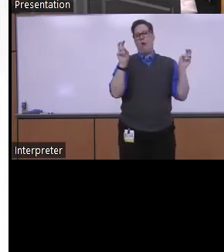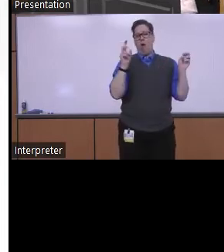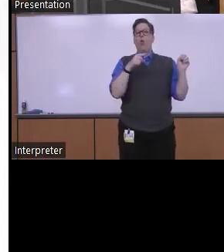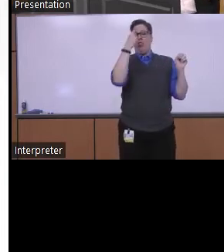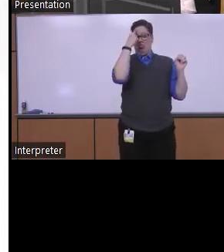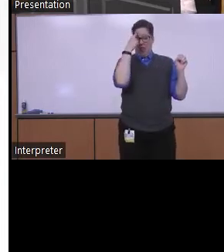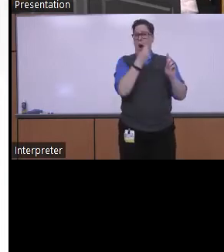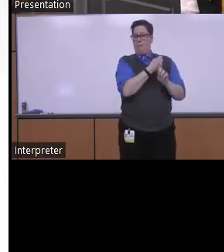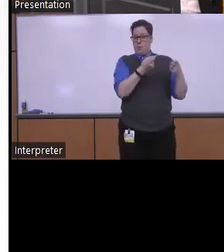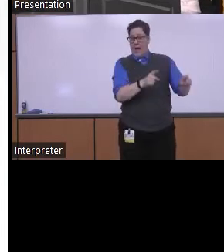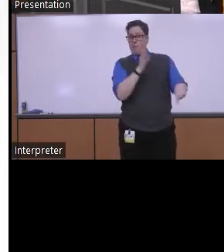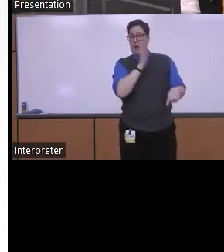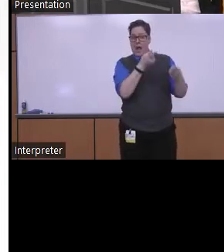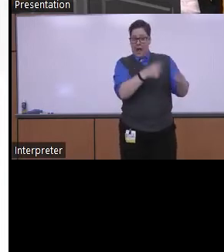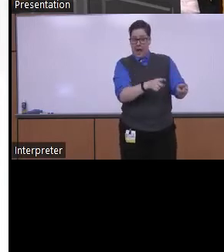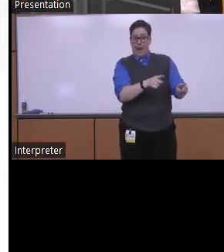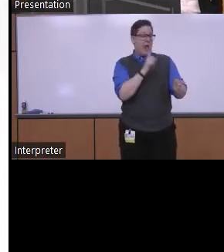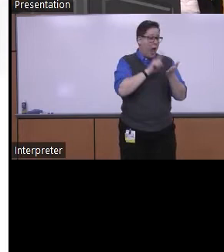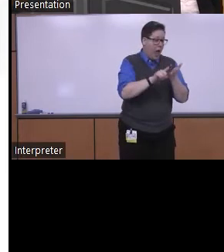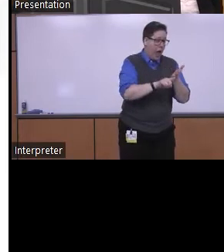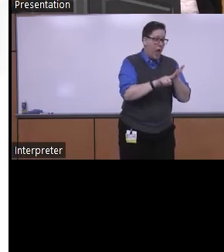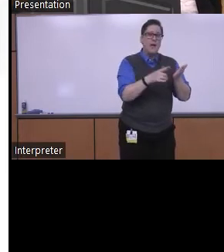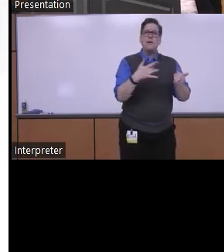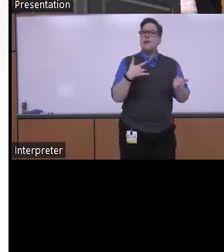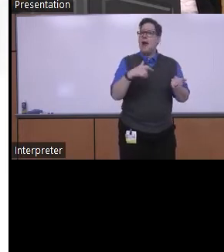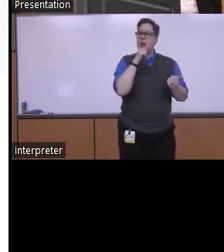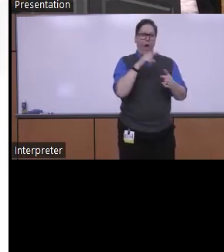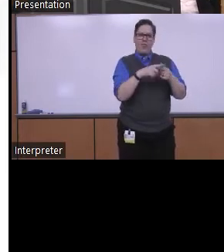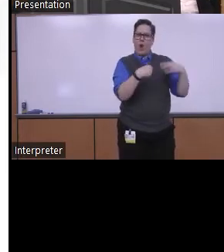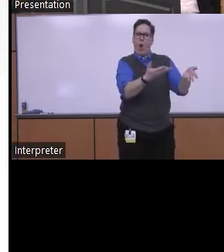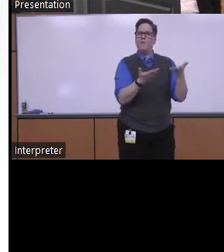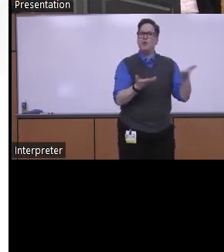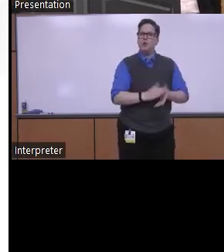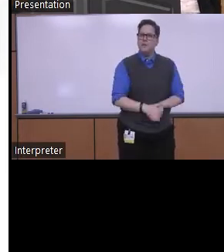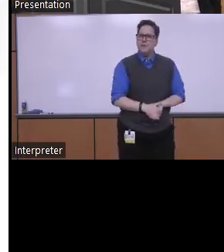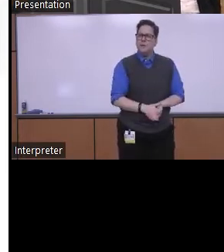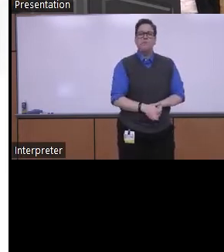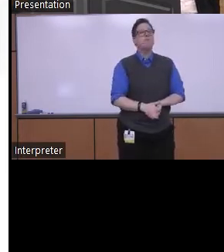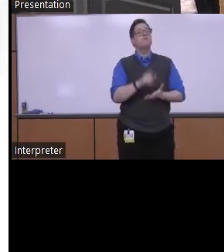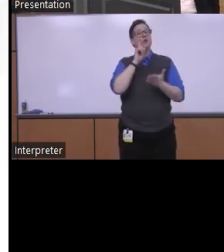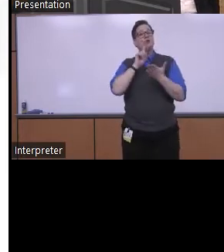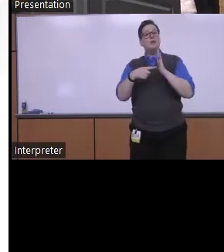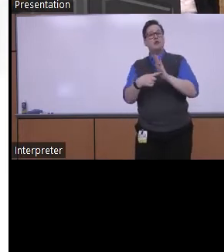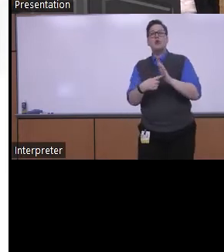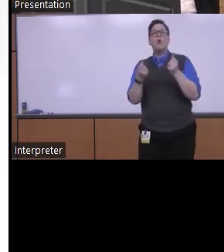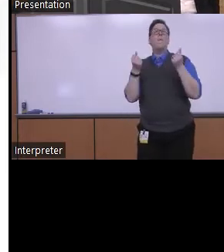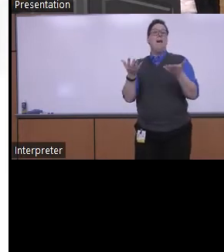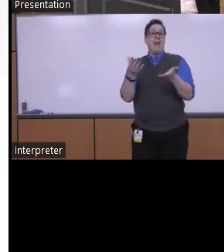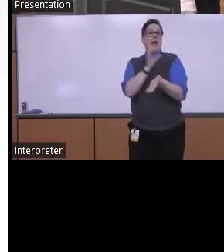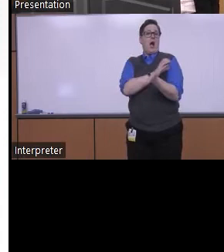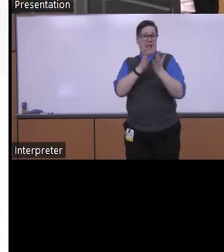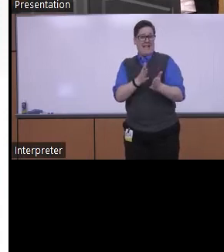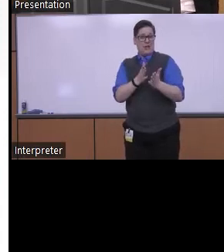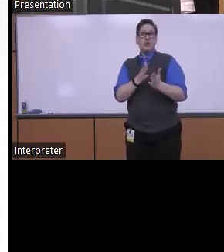abuse and neglect, they don't result in the provision of new services. Still, research shows that many clinicians file